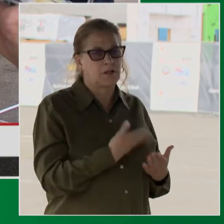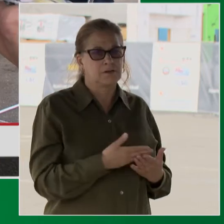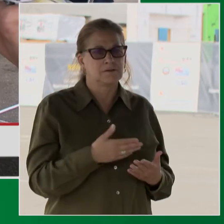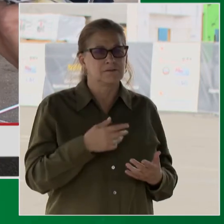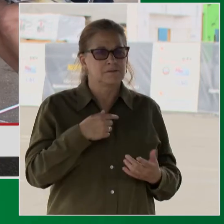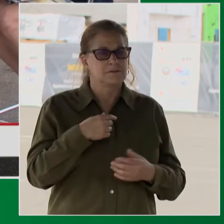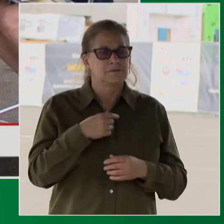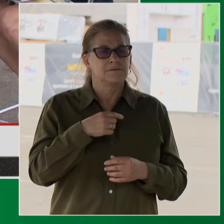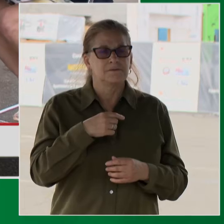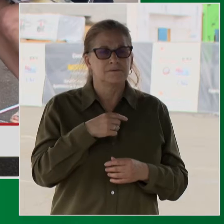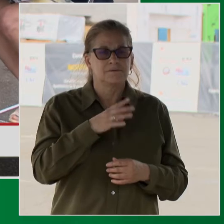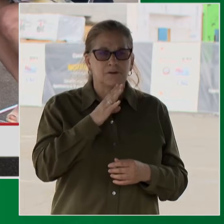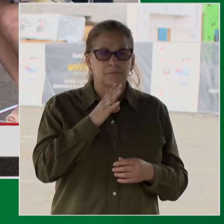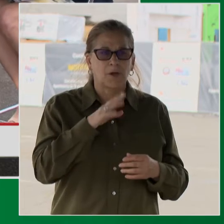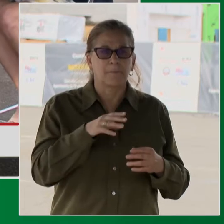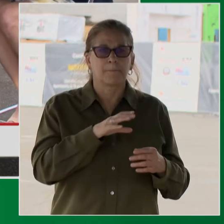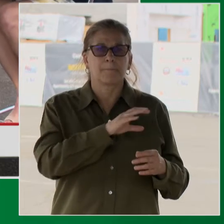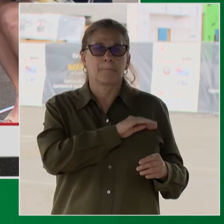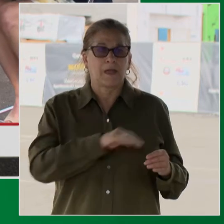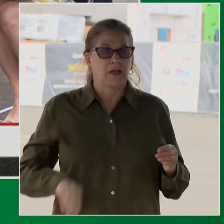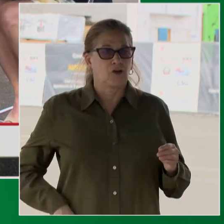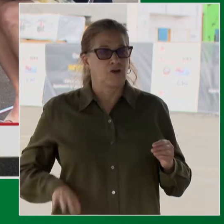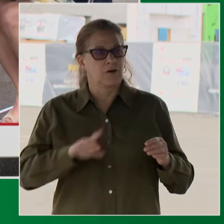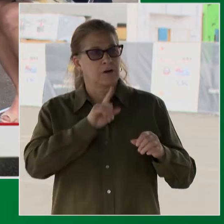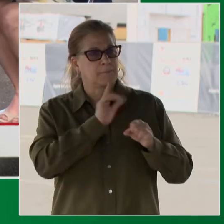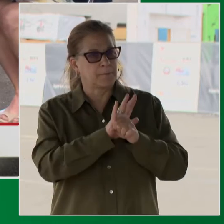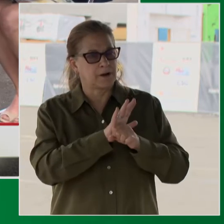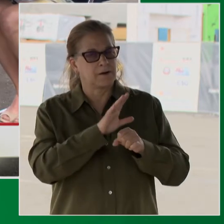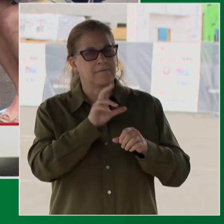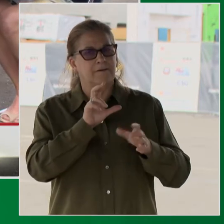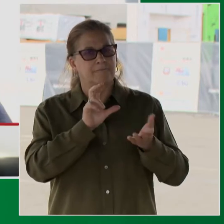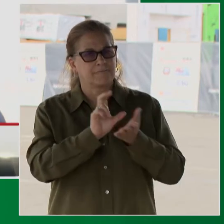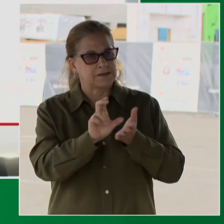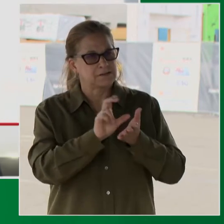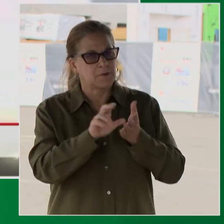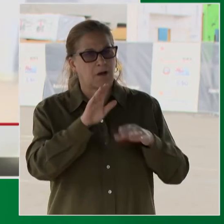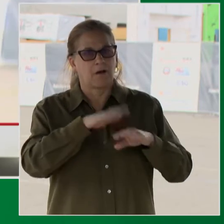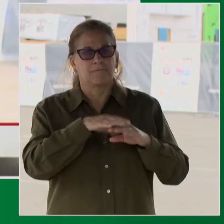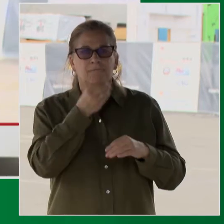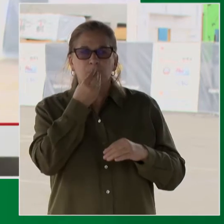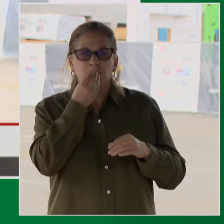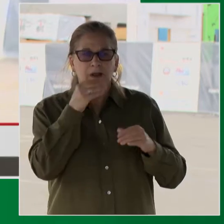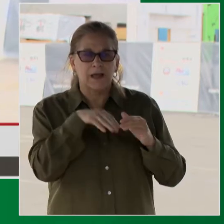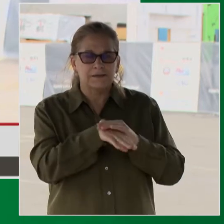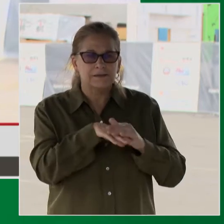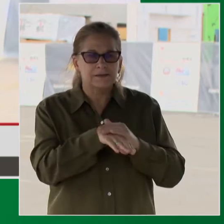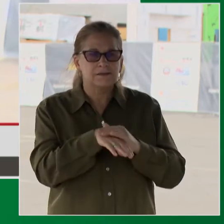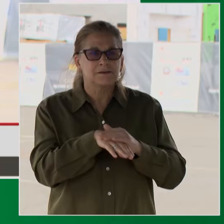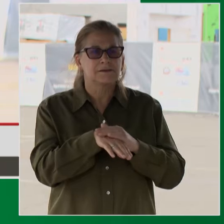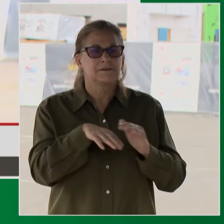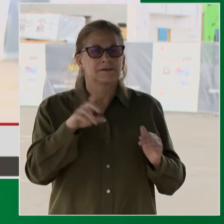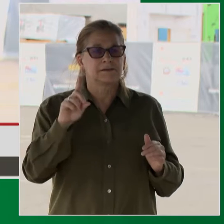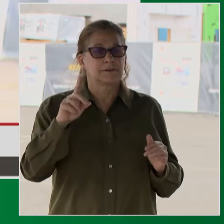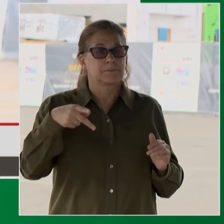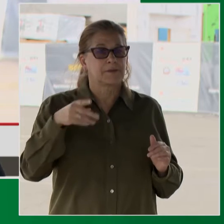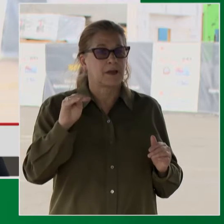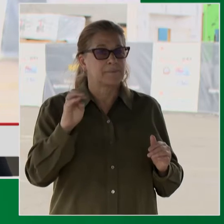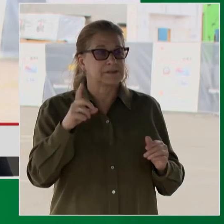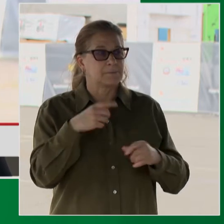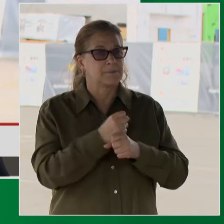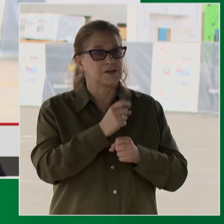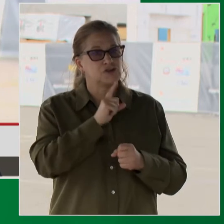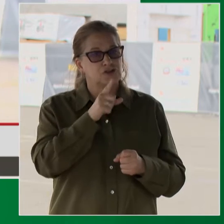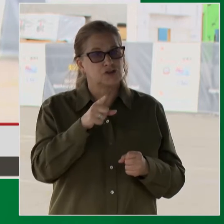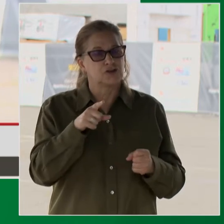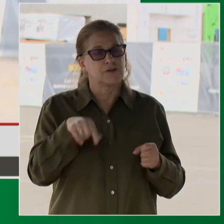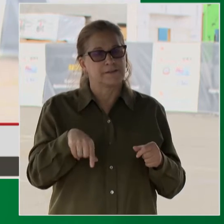about the mayor's investments in food access. One of the things that she's tasked DMPED with is making sure that they